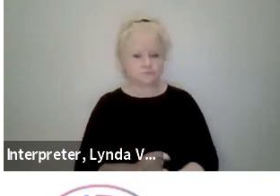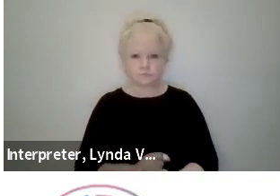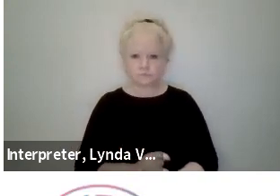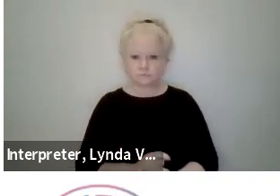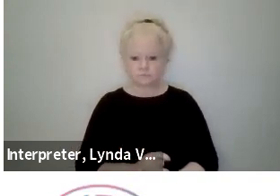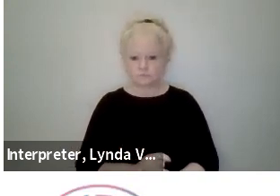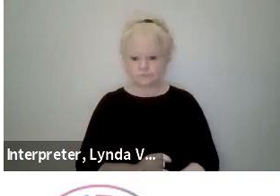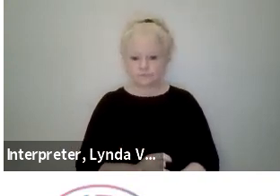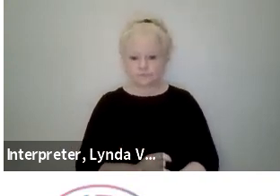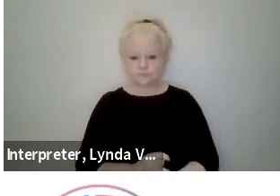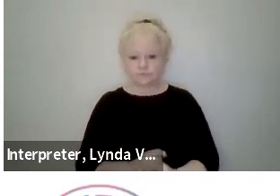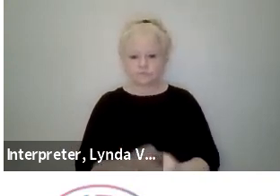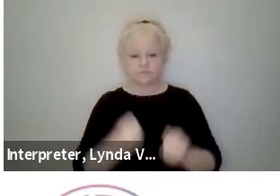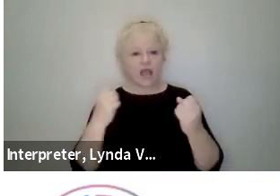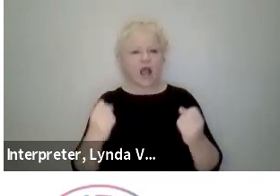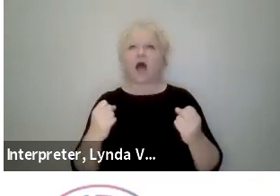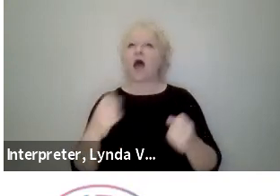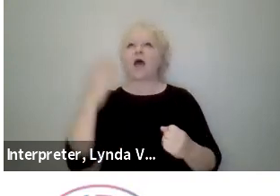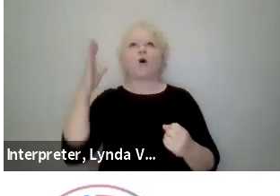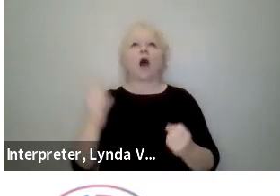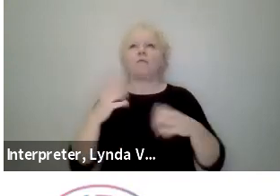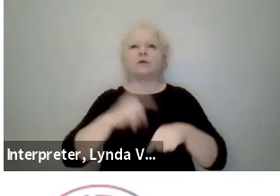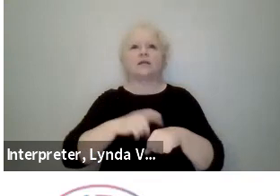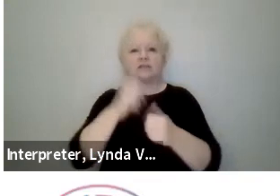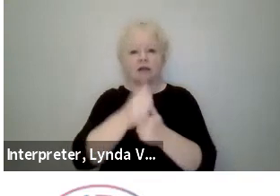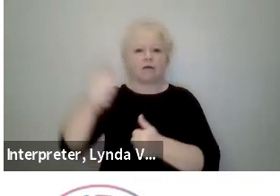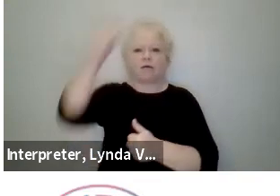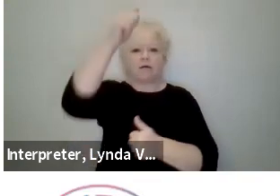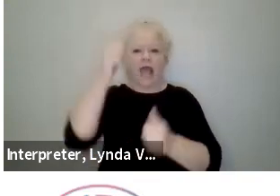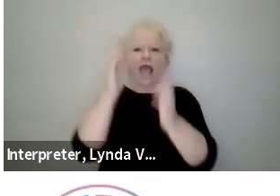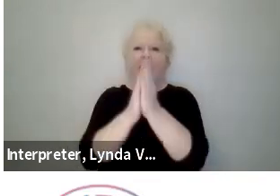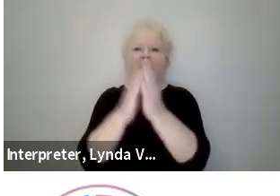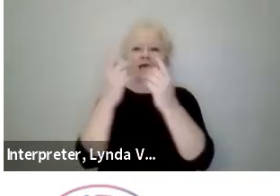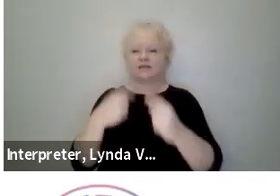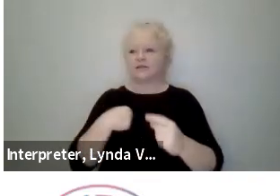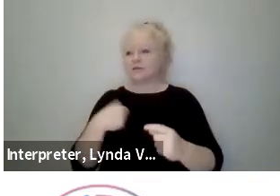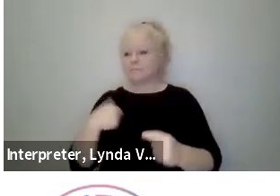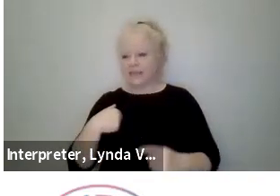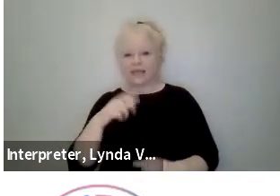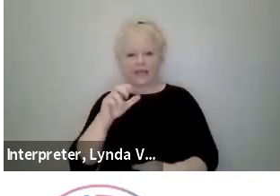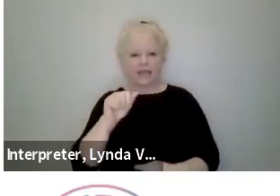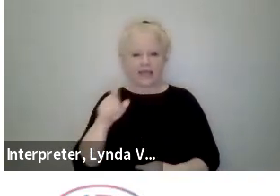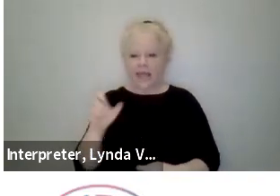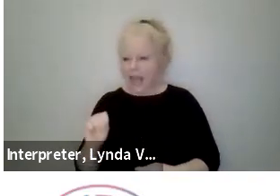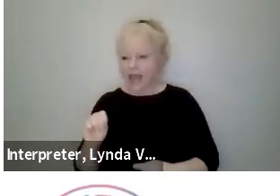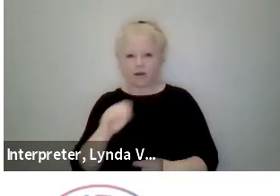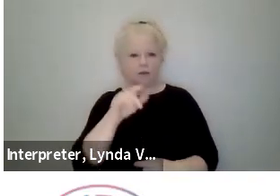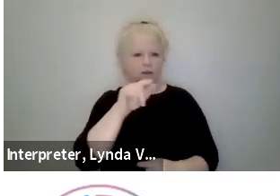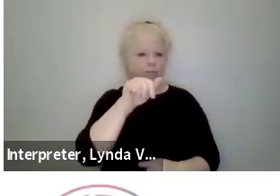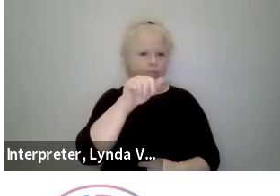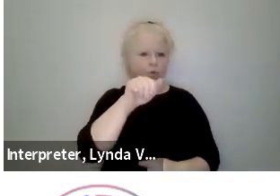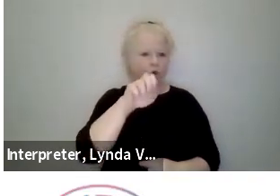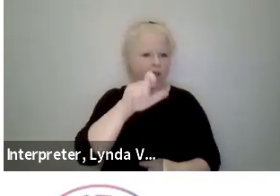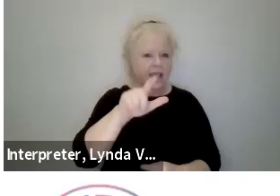many times we have somebody from corporate asking to meet with myself, Adam, or, you know, we get April and Tyler involved